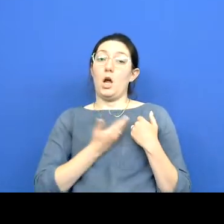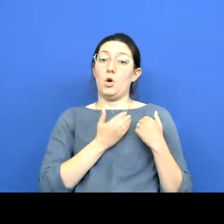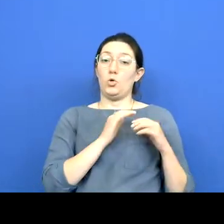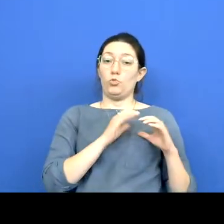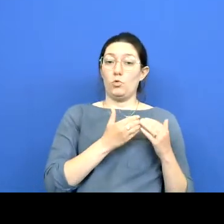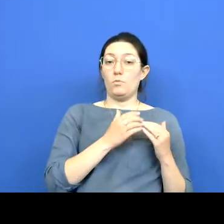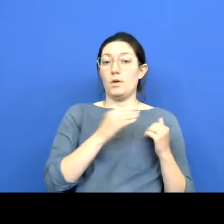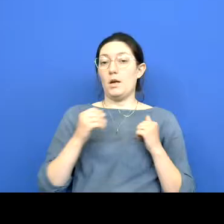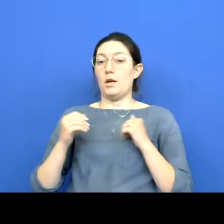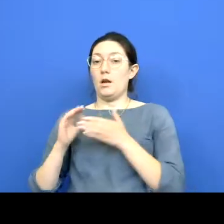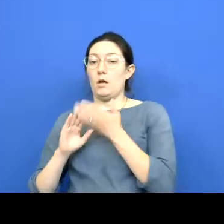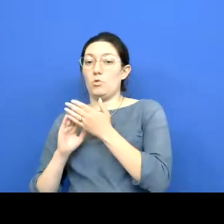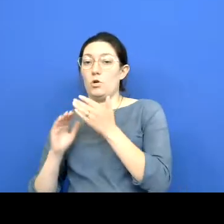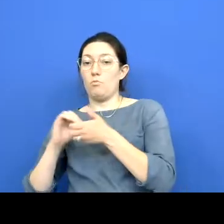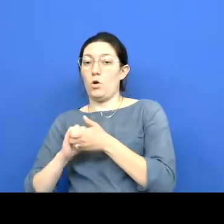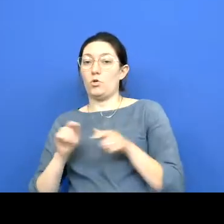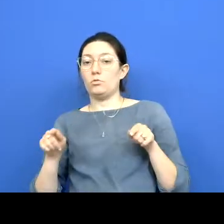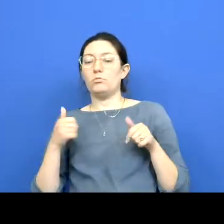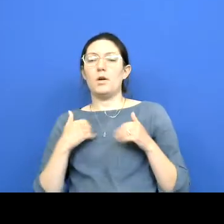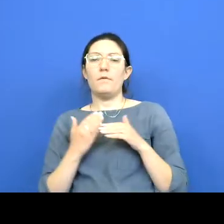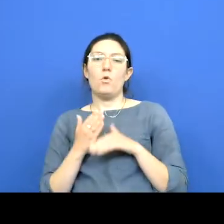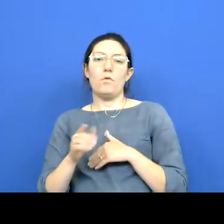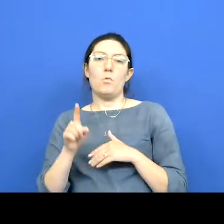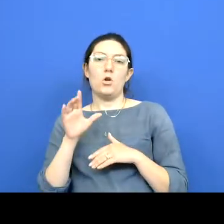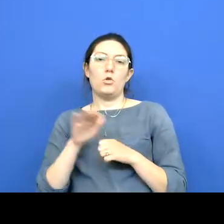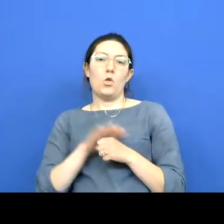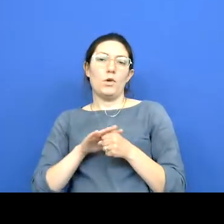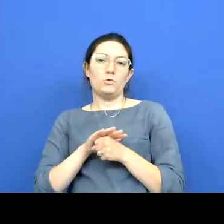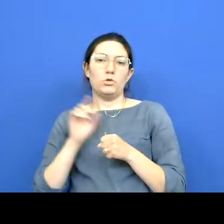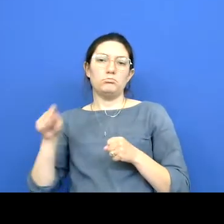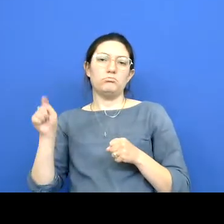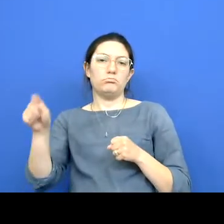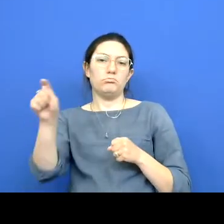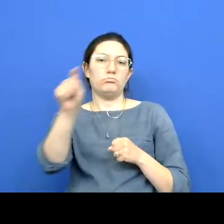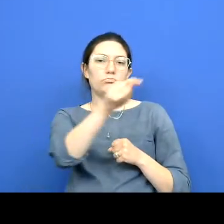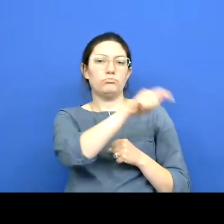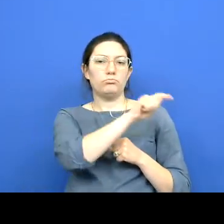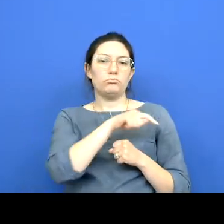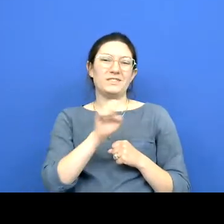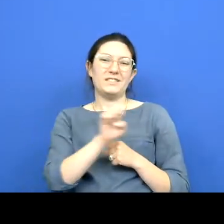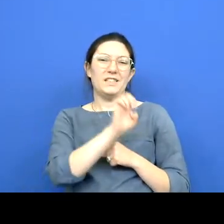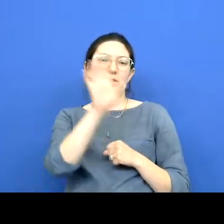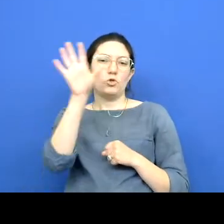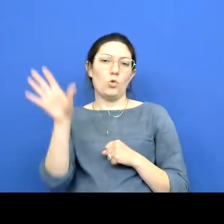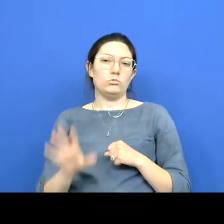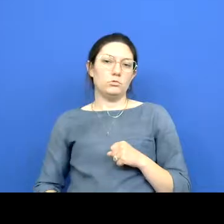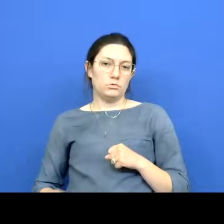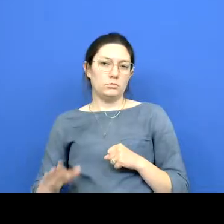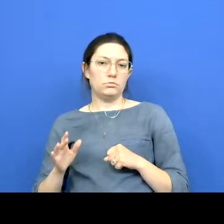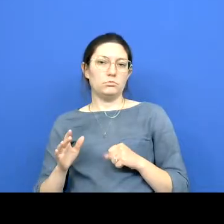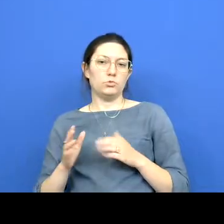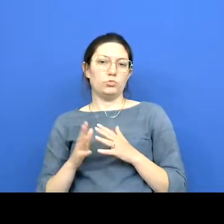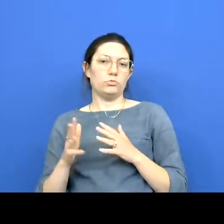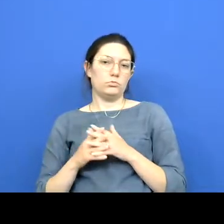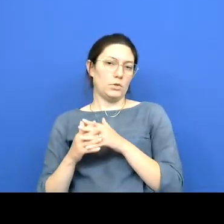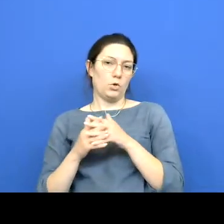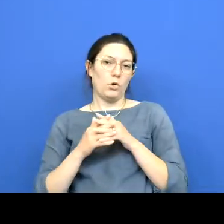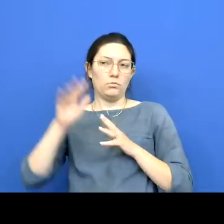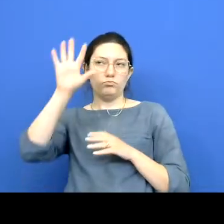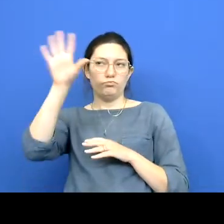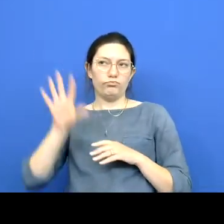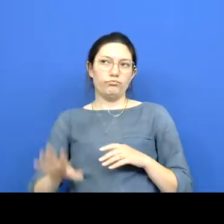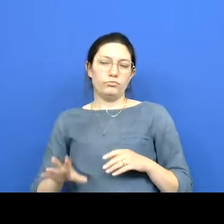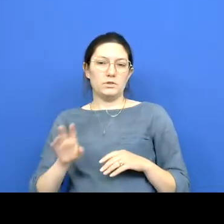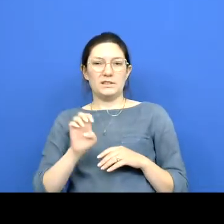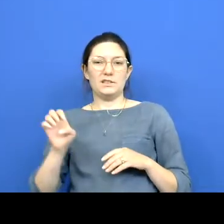operating partner, we have over 100 locations throughout the East Coast of the U.S.